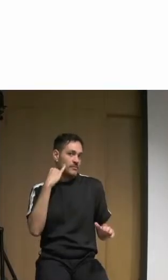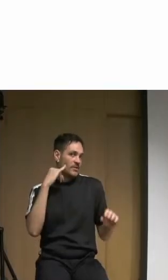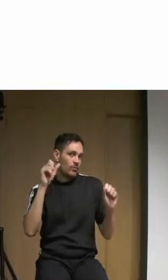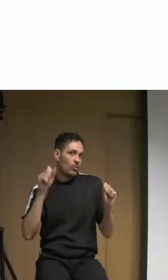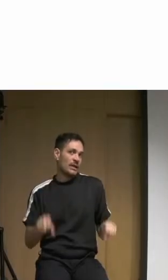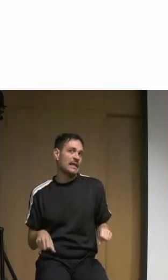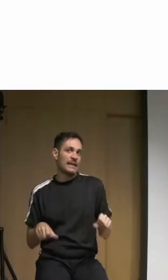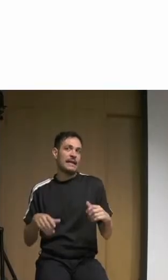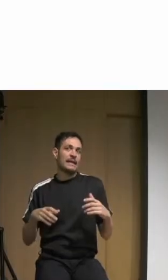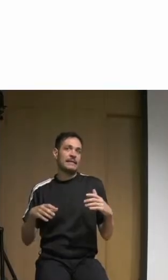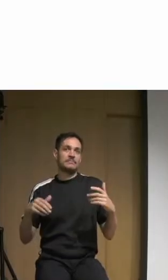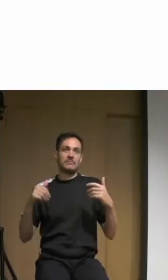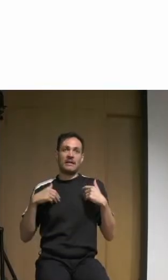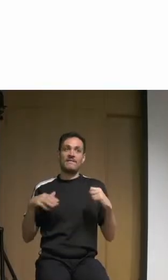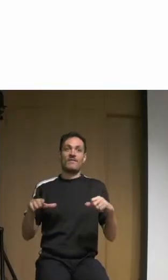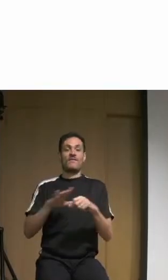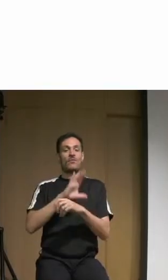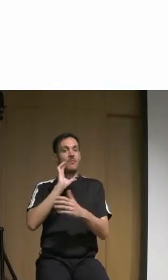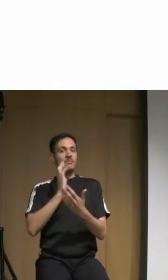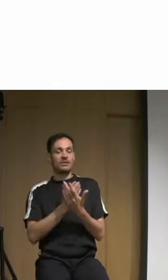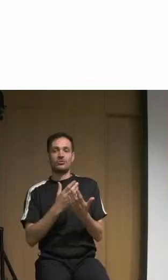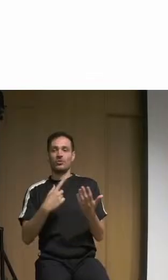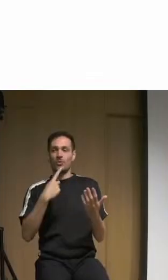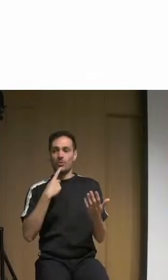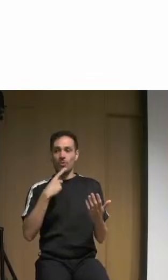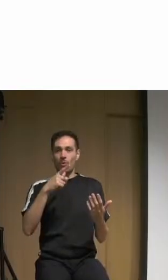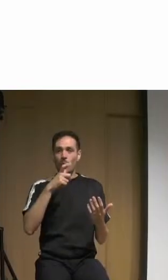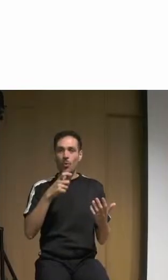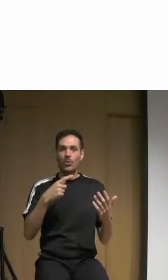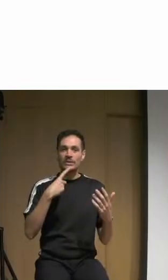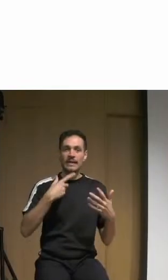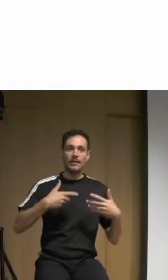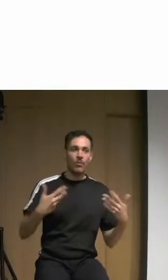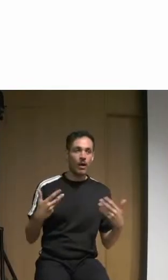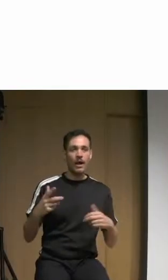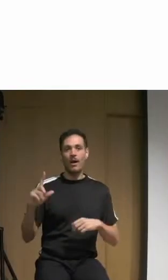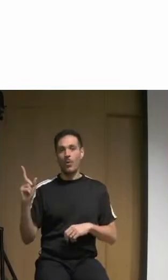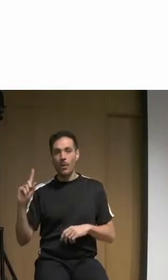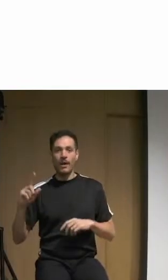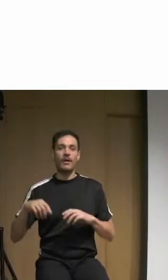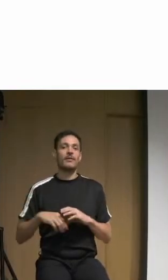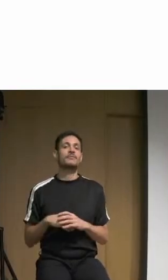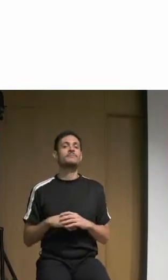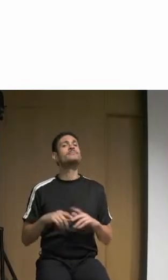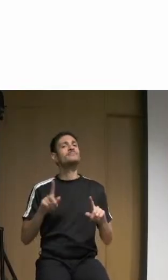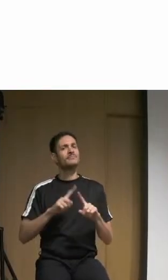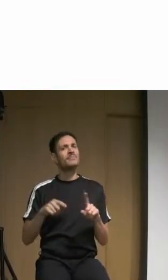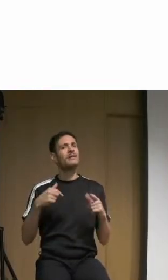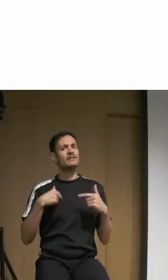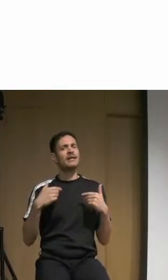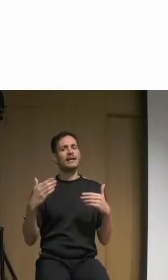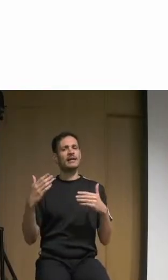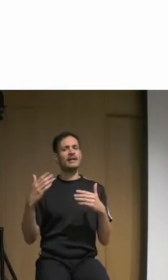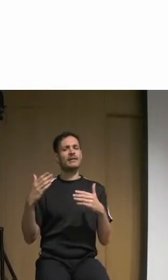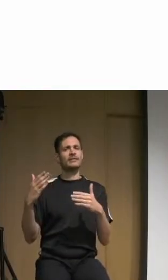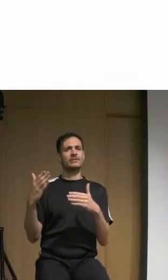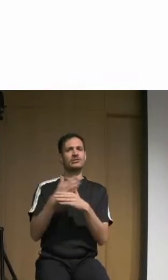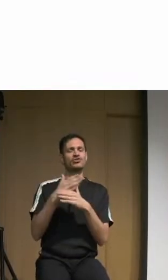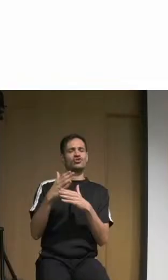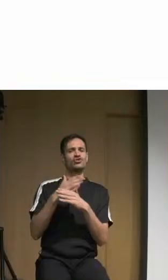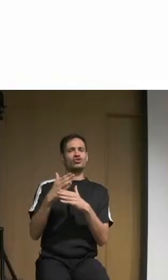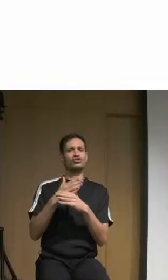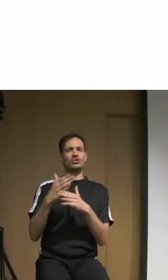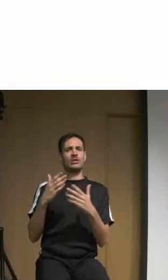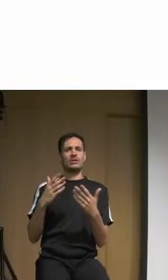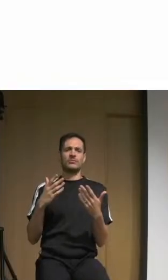who said what where, because that's not reflected. But I do share Commissioner Austin Jones'